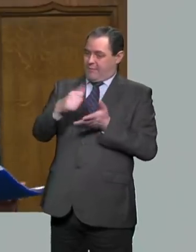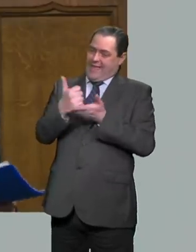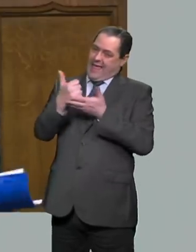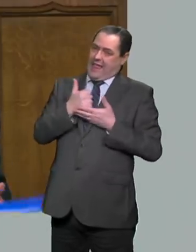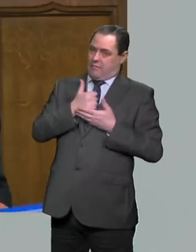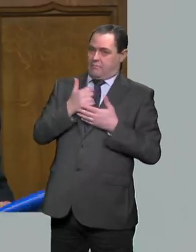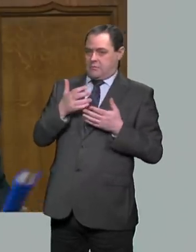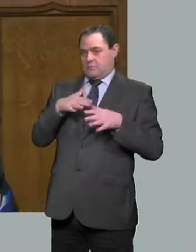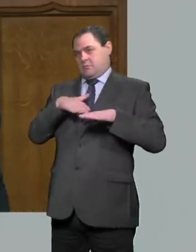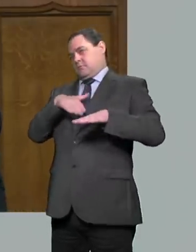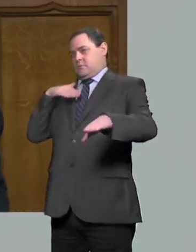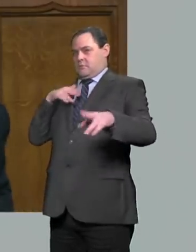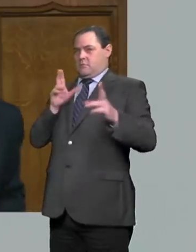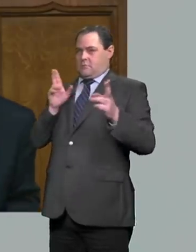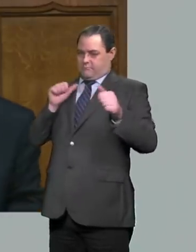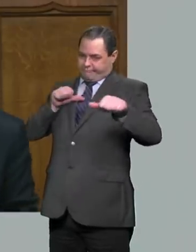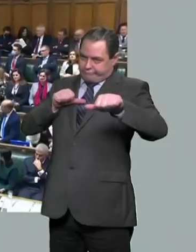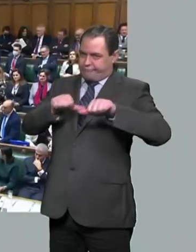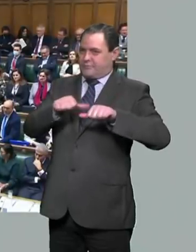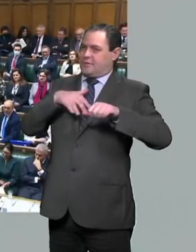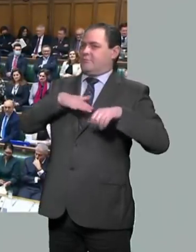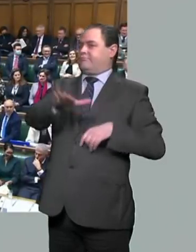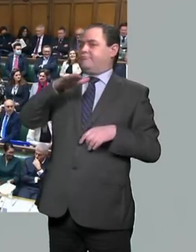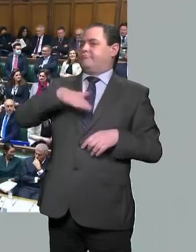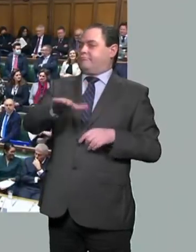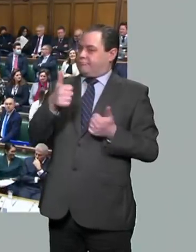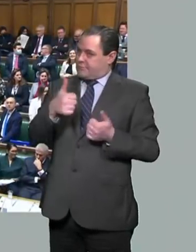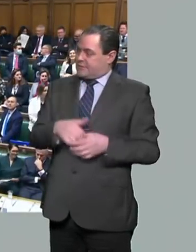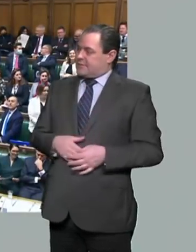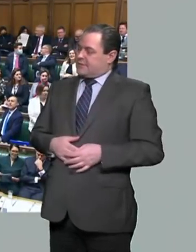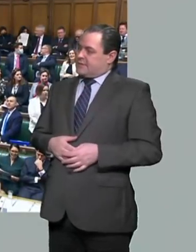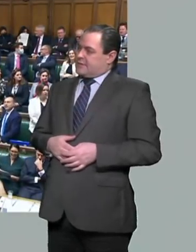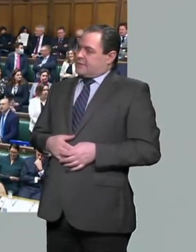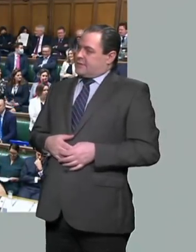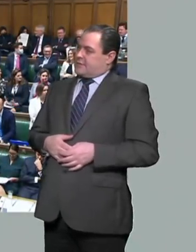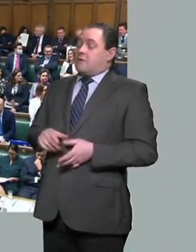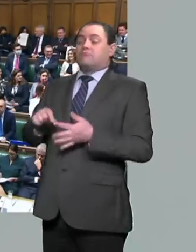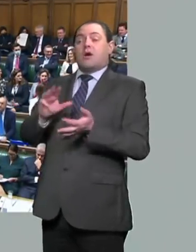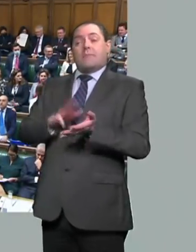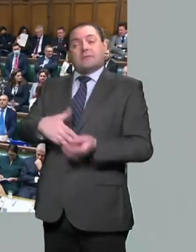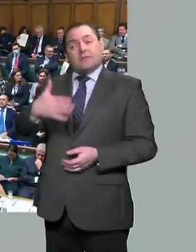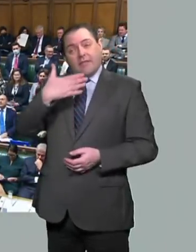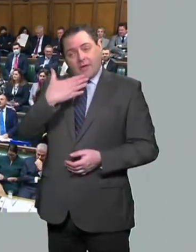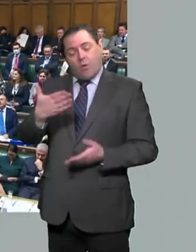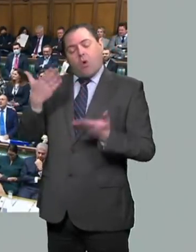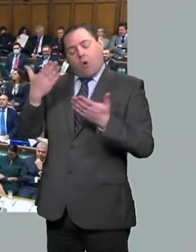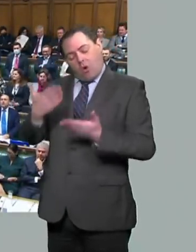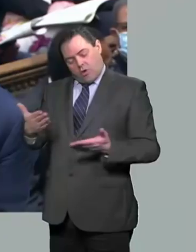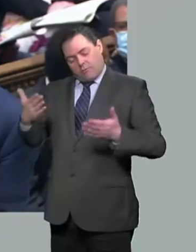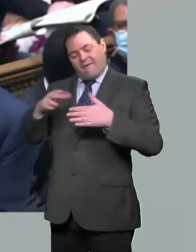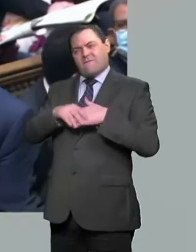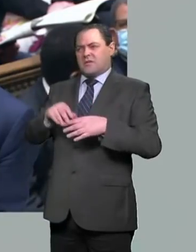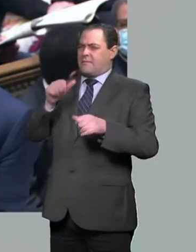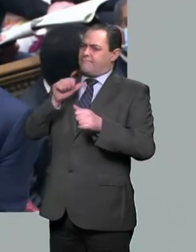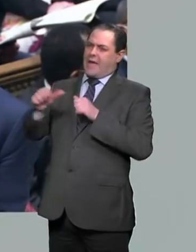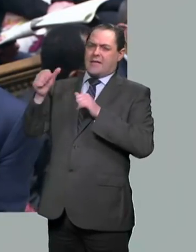of the ever-increasing traffic jam? Thank you. Prime Minister. My honourable friend is the best